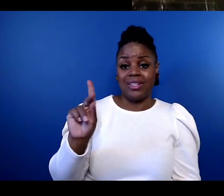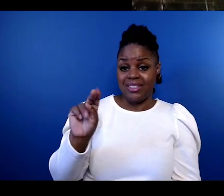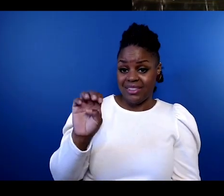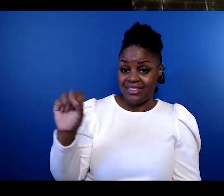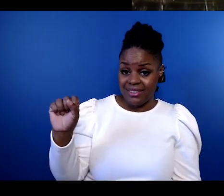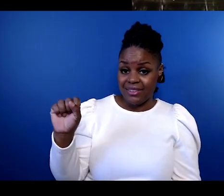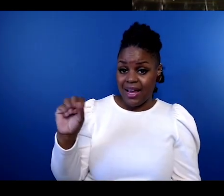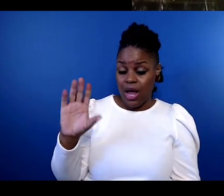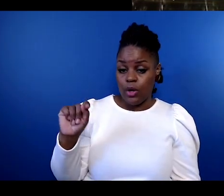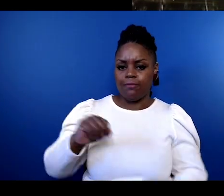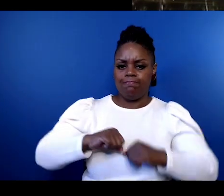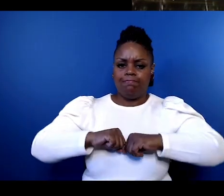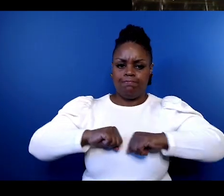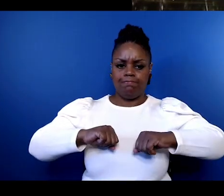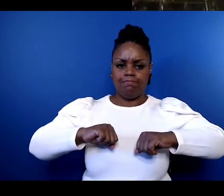if you need to.